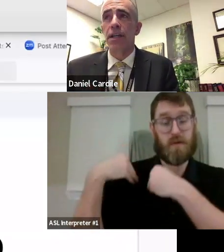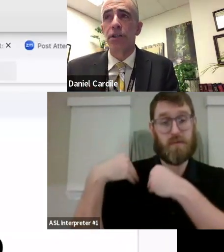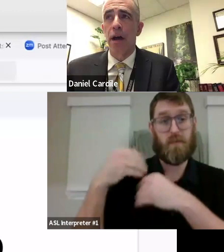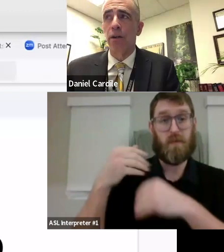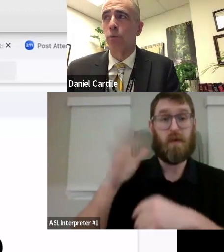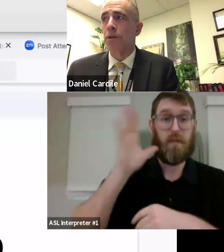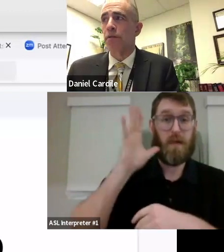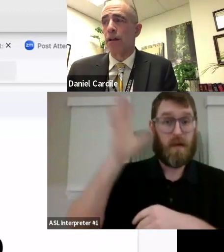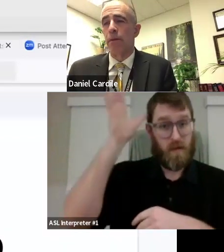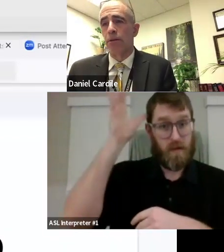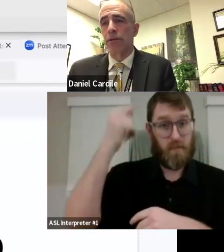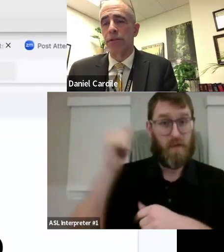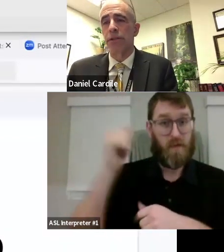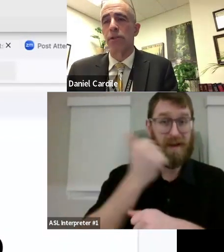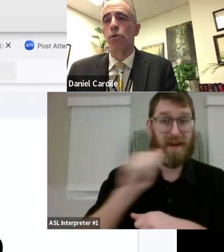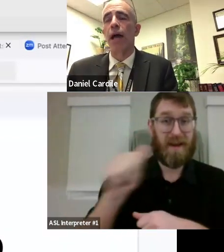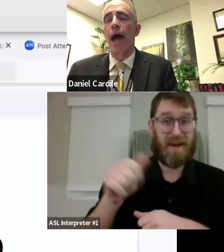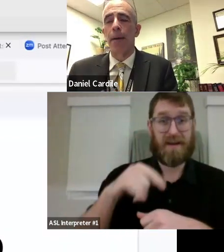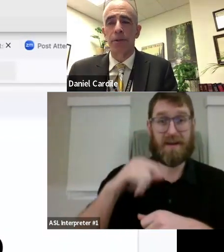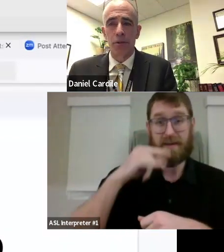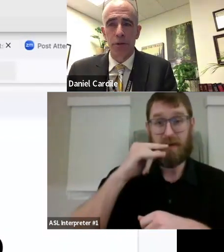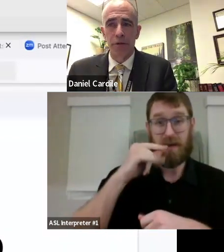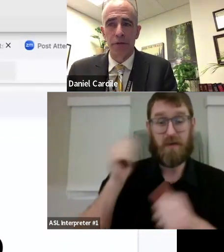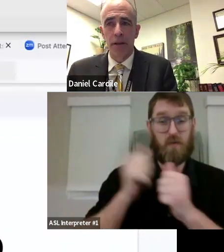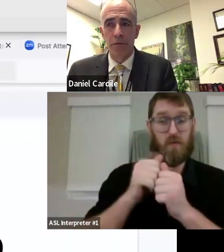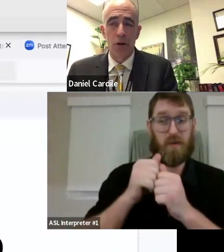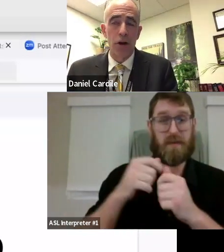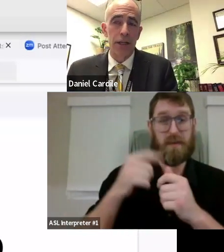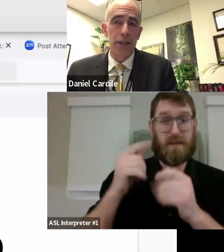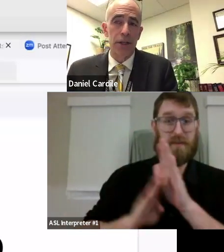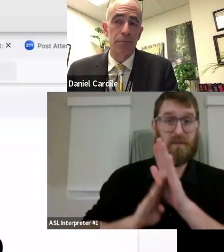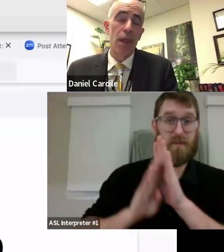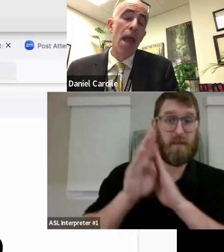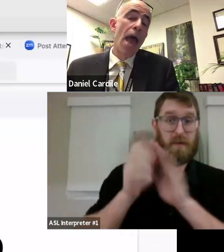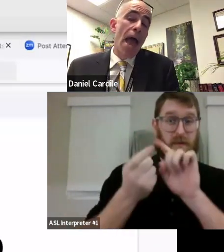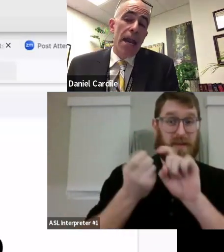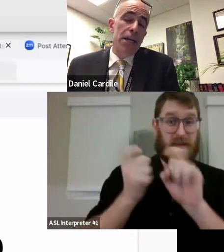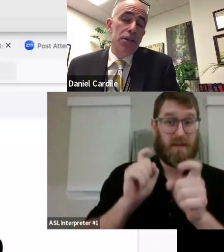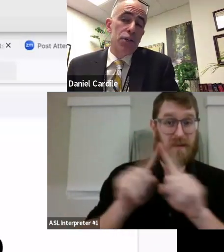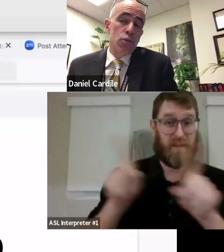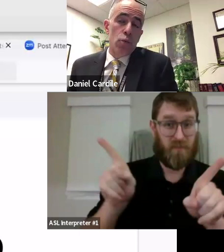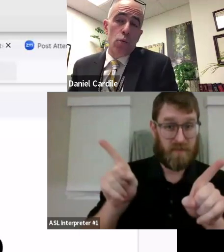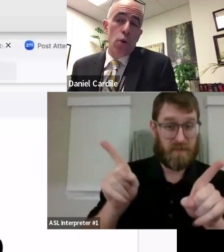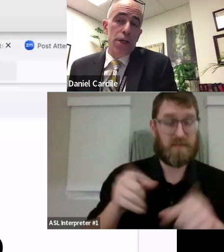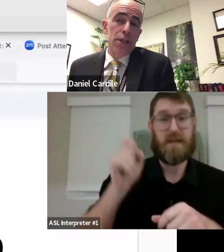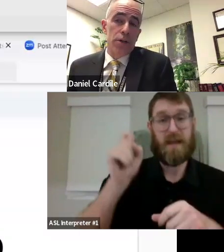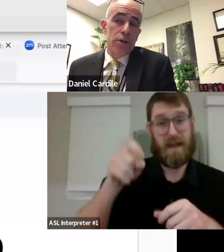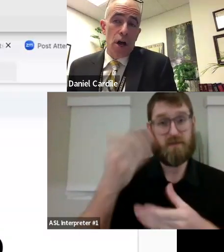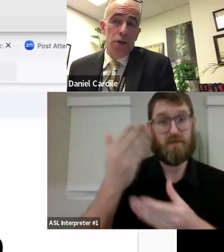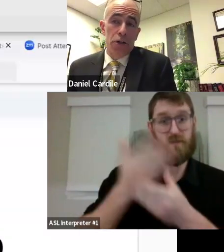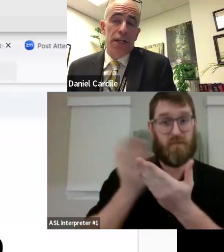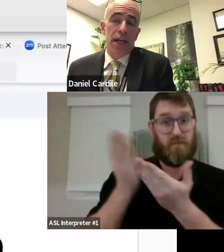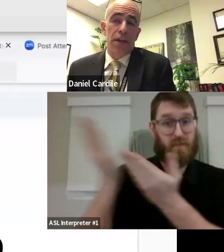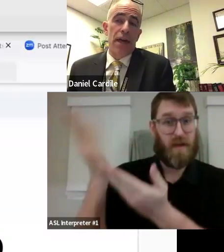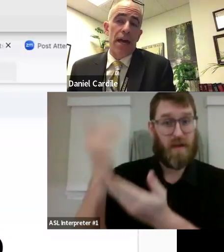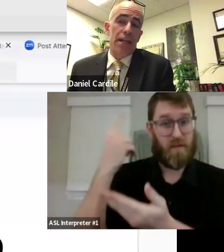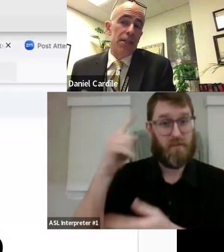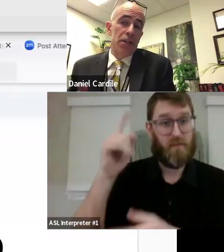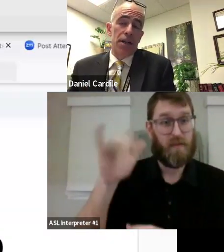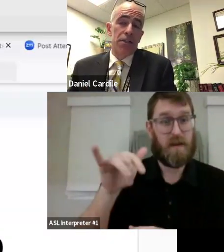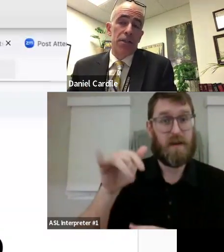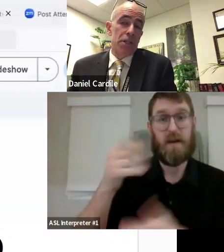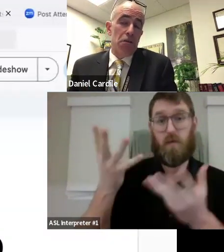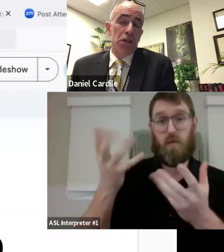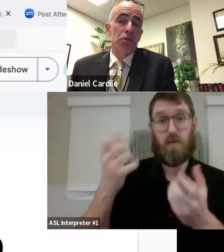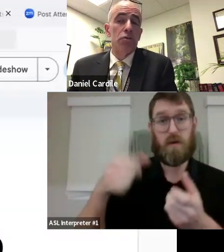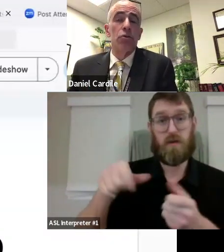of any child with developmental differences will absolutely file for guardianship. And I just want you to understand that that is